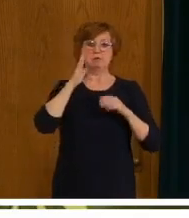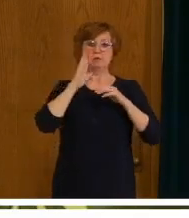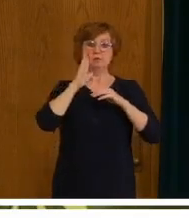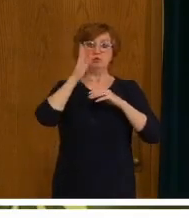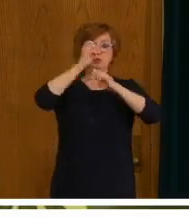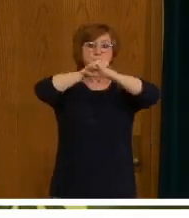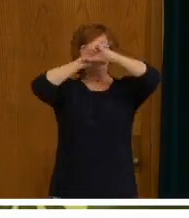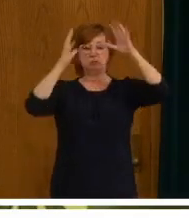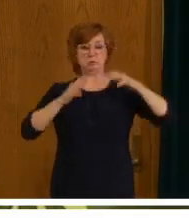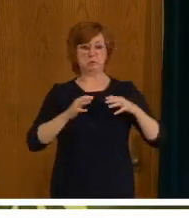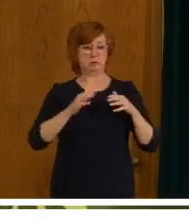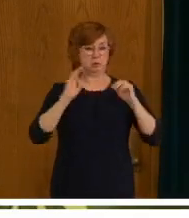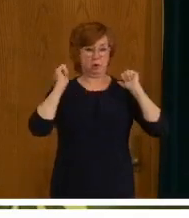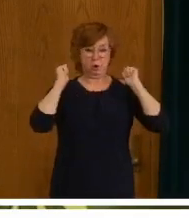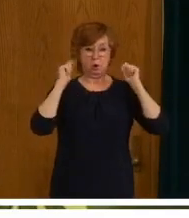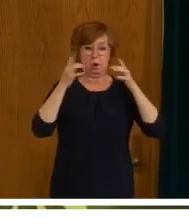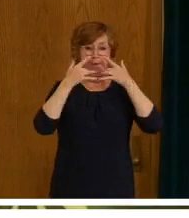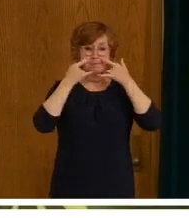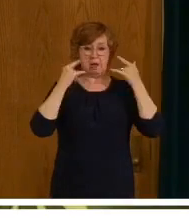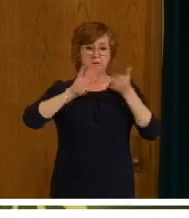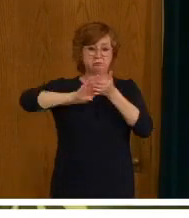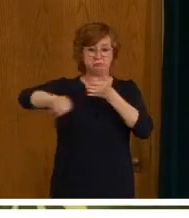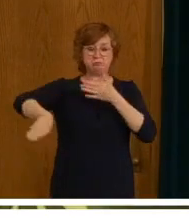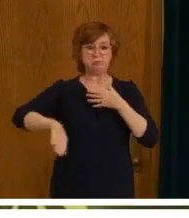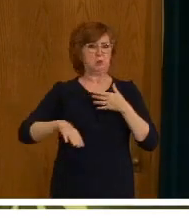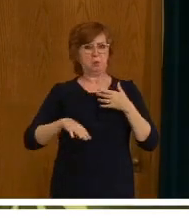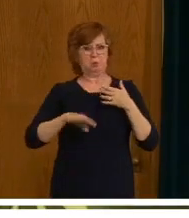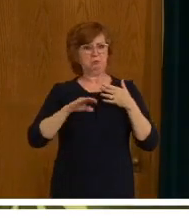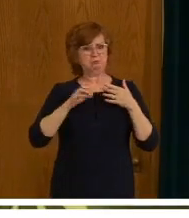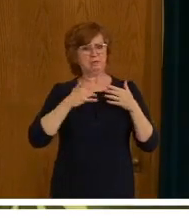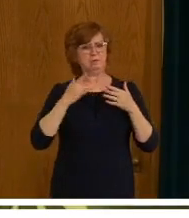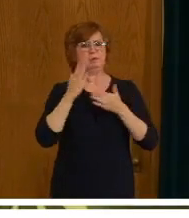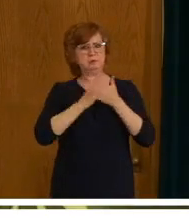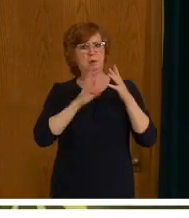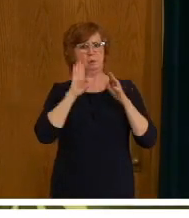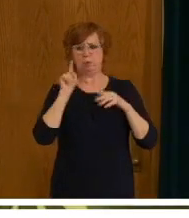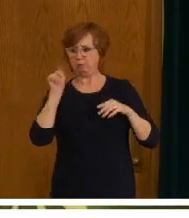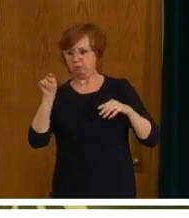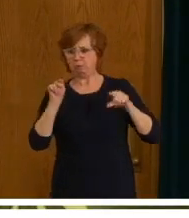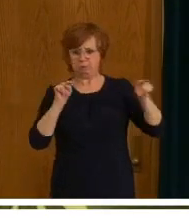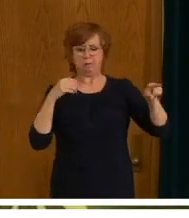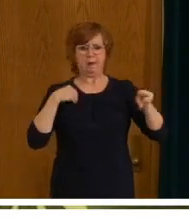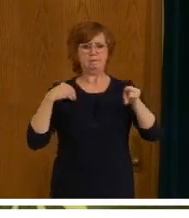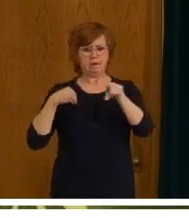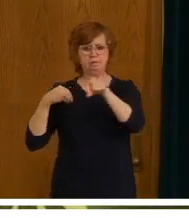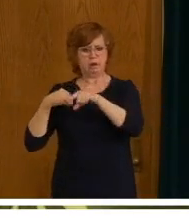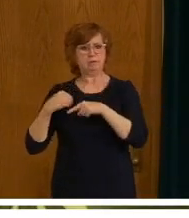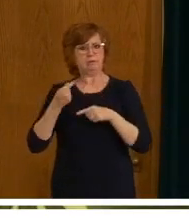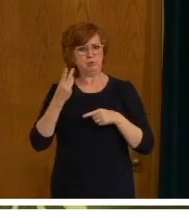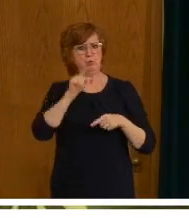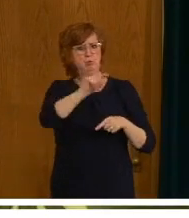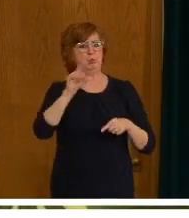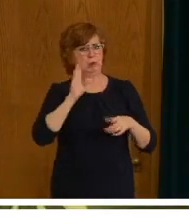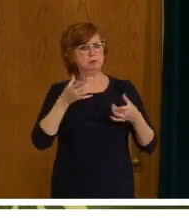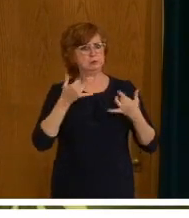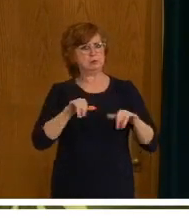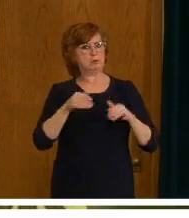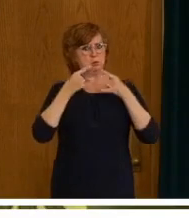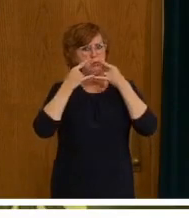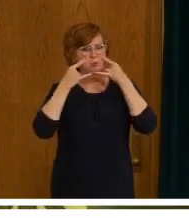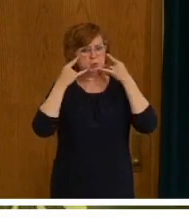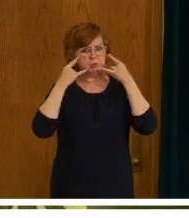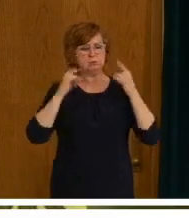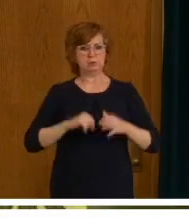that will be their choice once the mask order is lifted here likely in July. We're not quite there